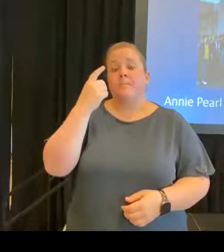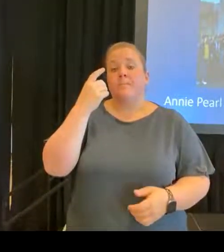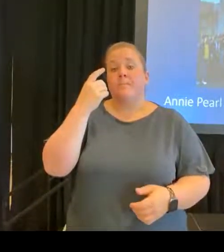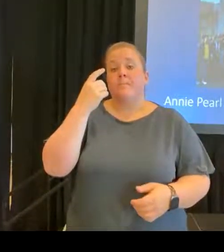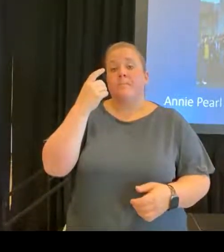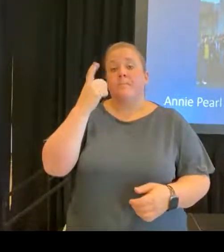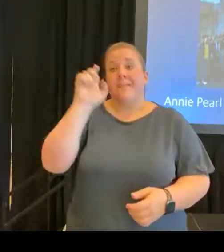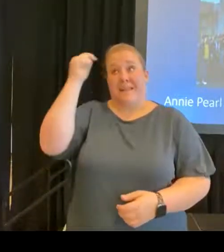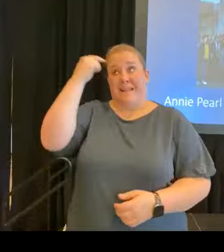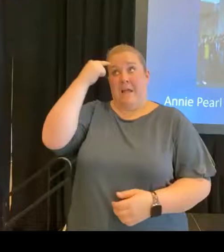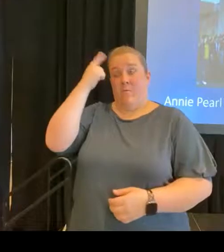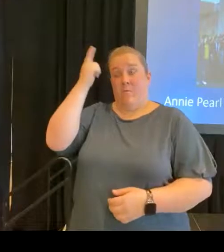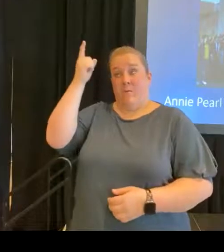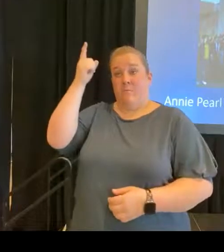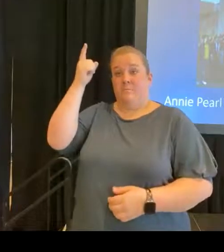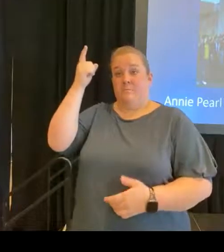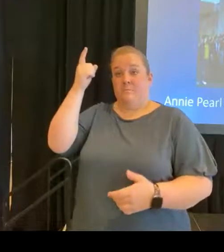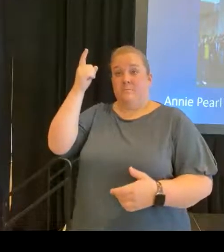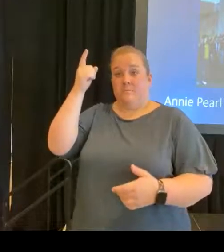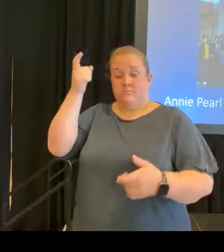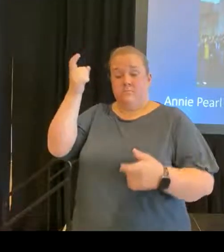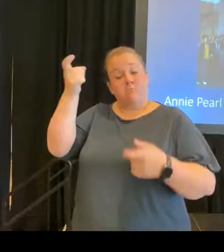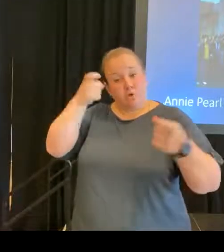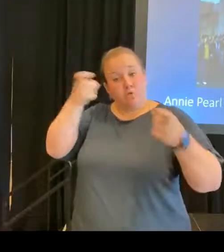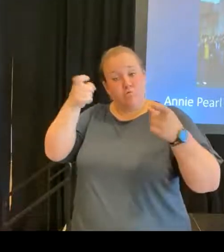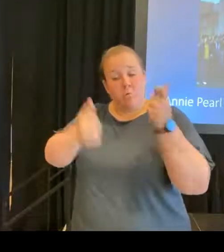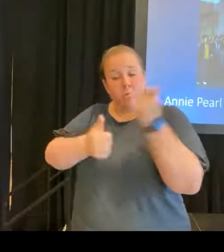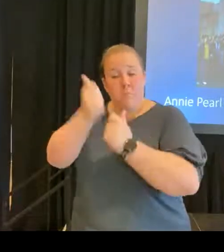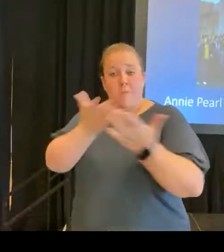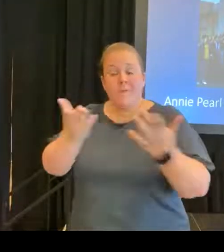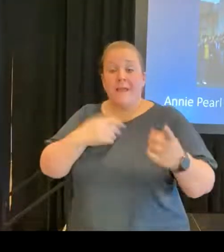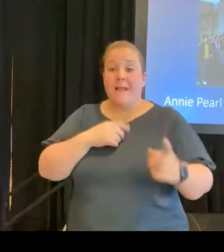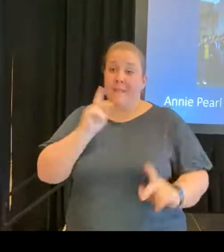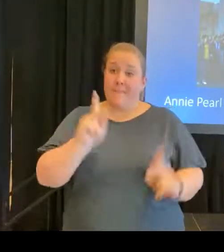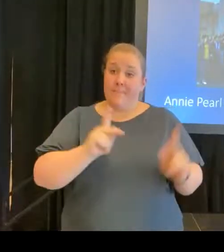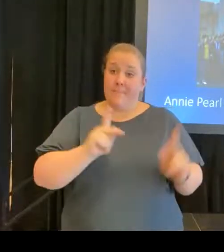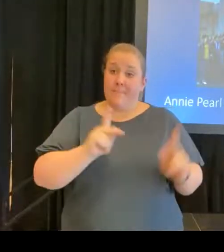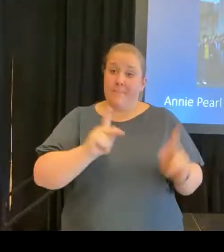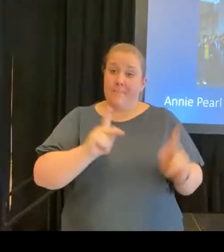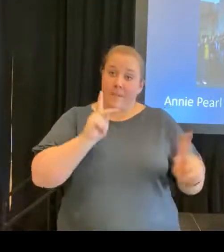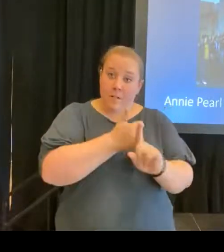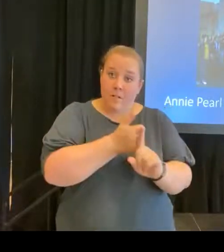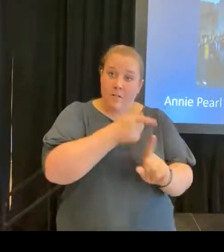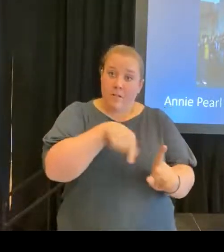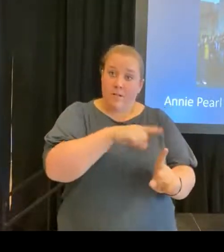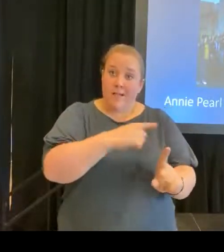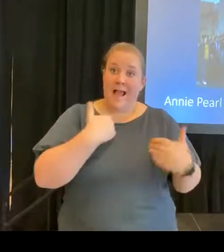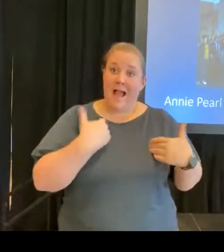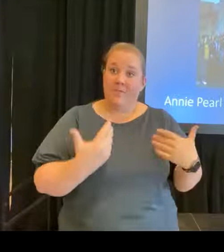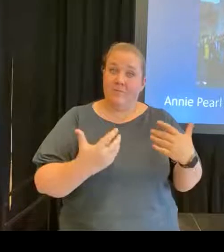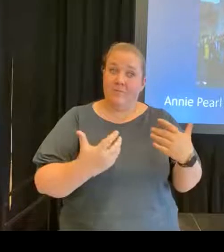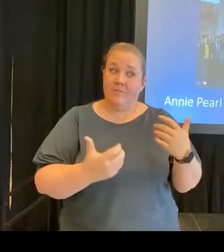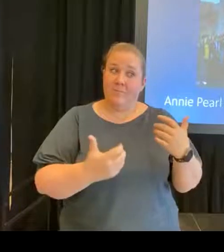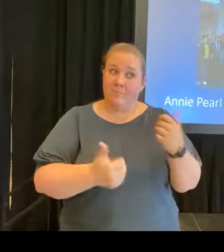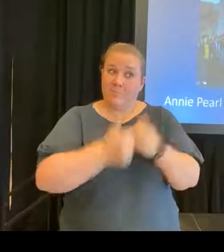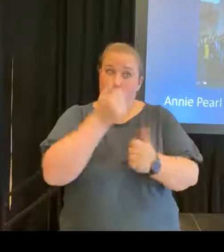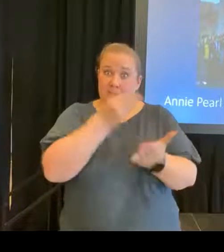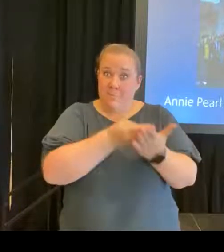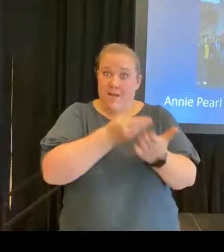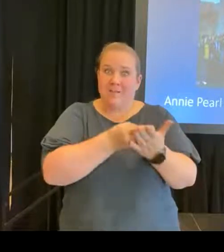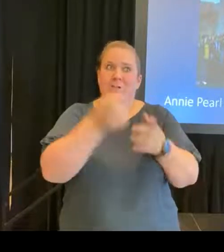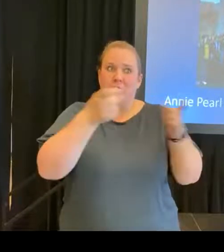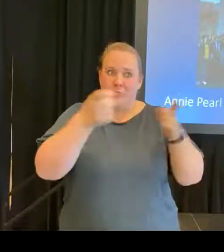everything, the government controls most things, but the people who have the most of the money